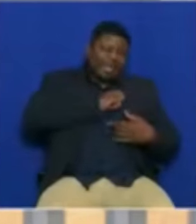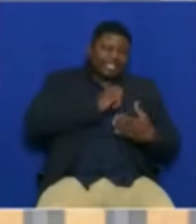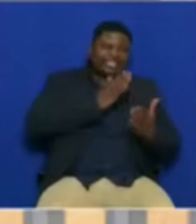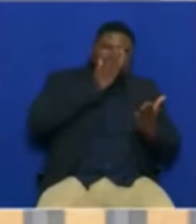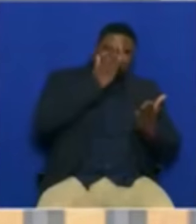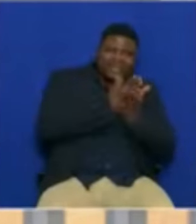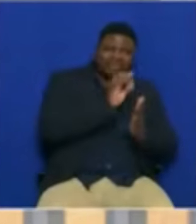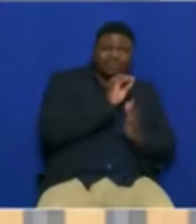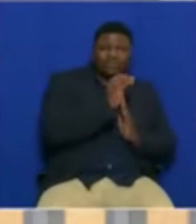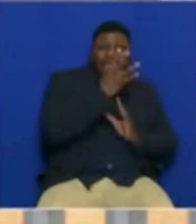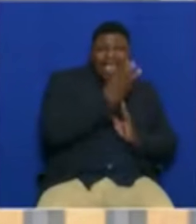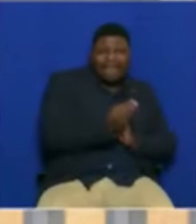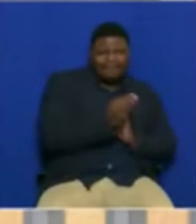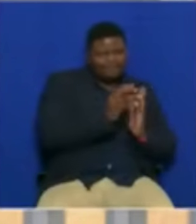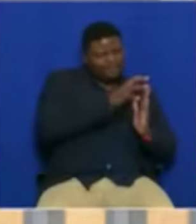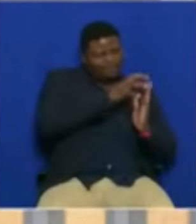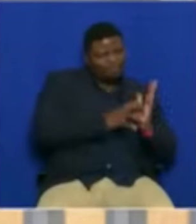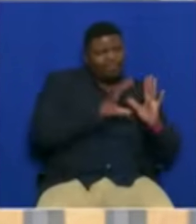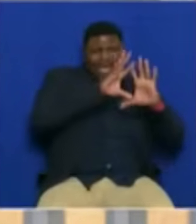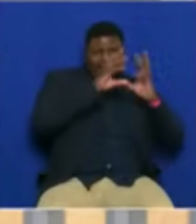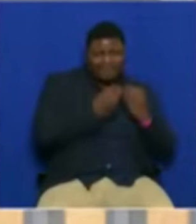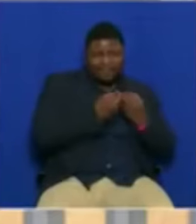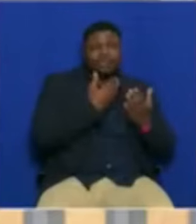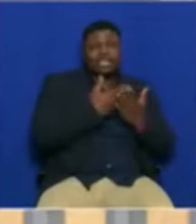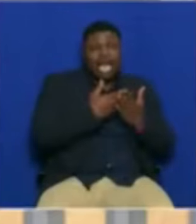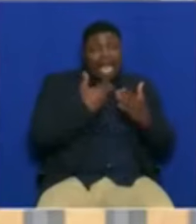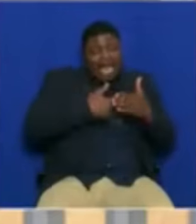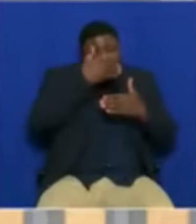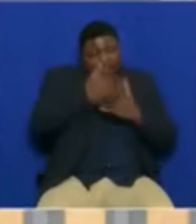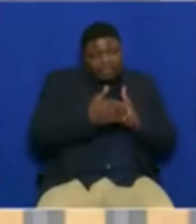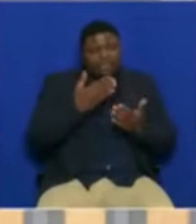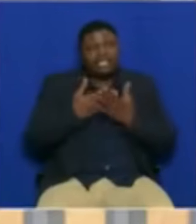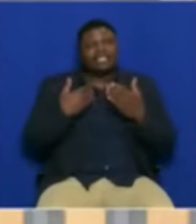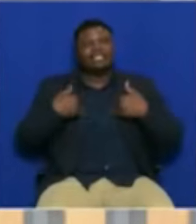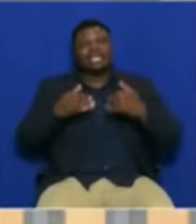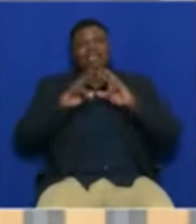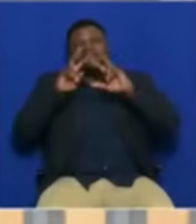conclusion. That cannot be, surely. Do you agree?